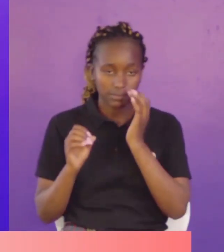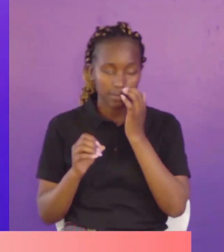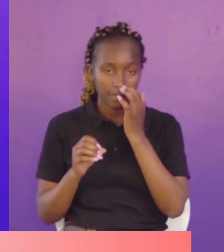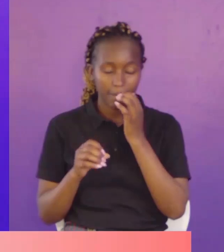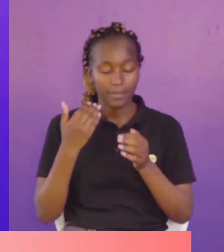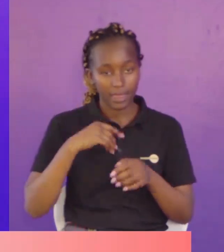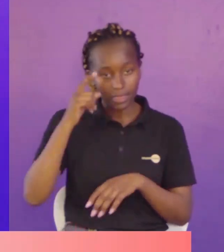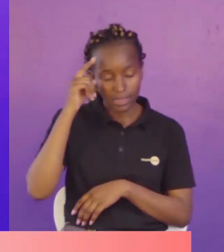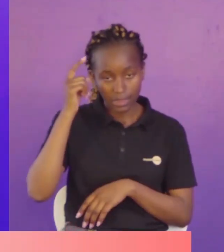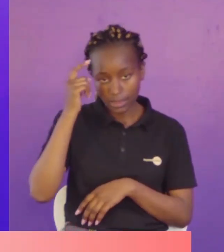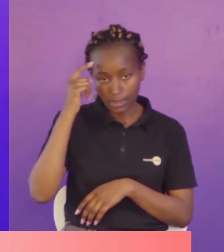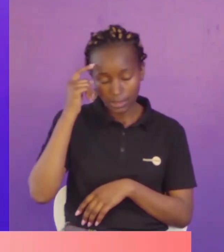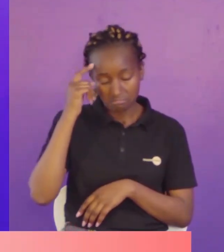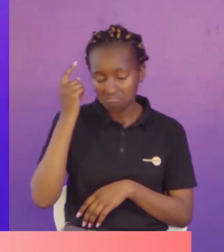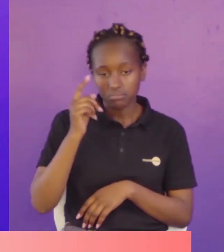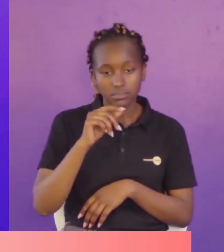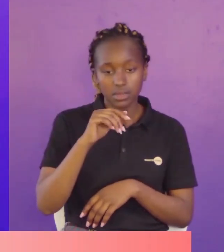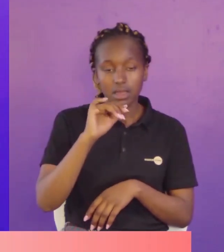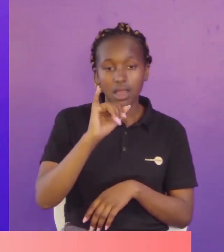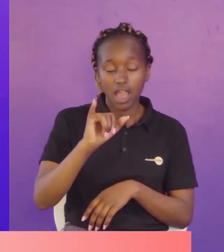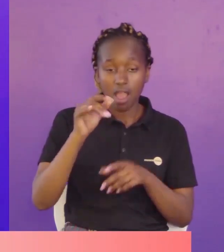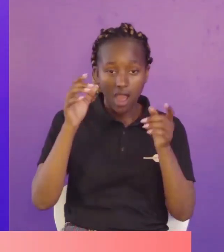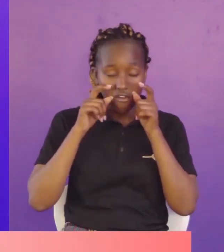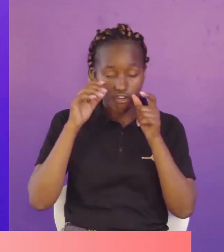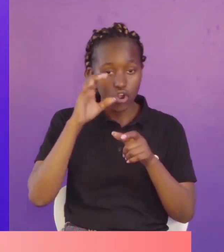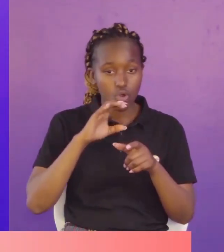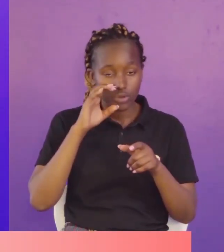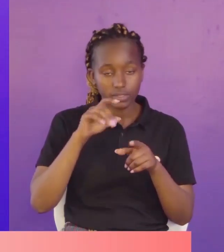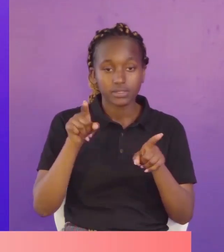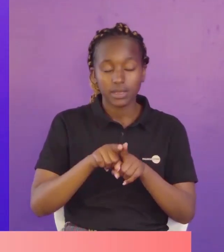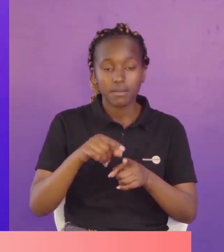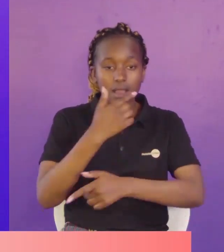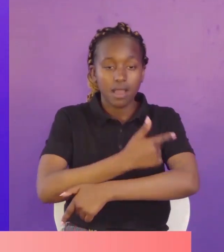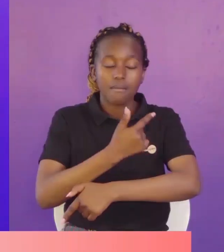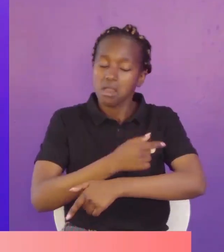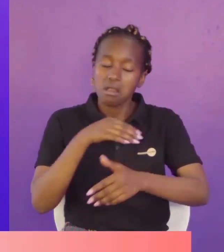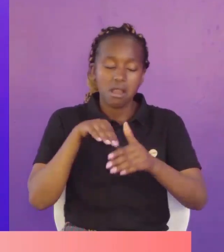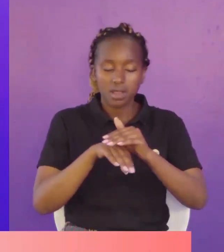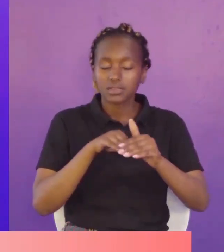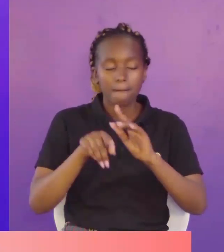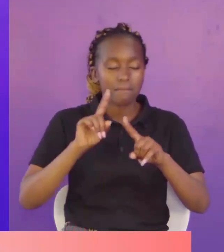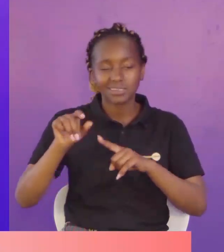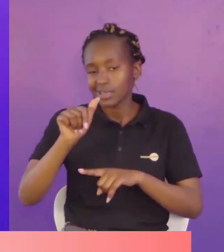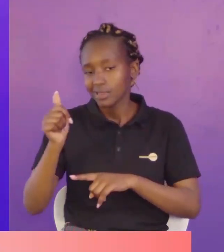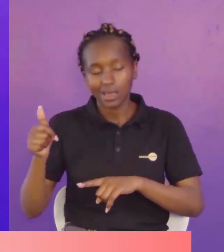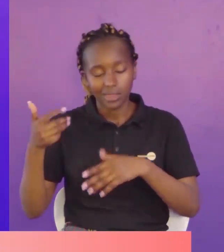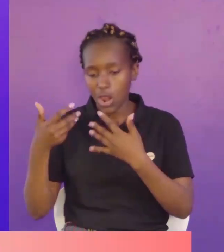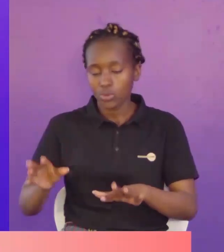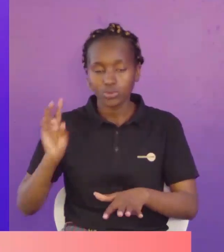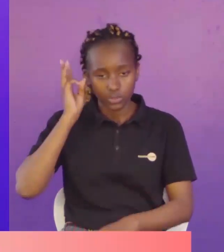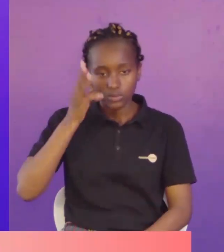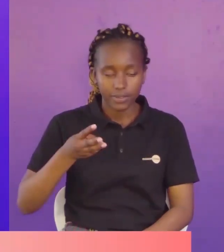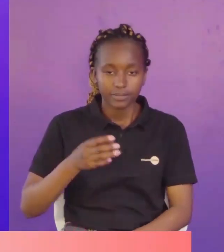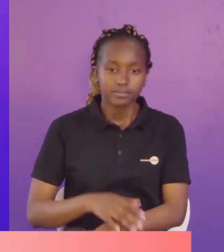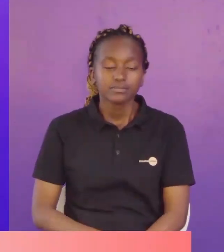Are automatically Yeah. qualified. So Burundi, Gambia, Kenya, and Burundi Seychelles. and the rest. Yeah. So Gambia, mlikuwa